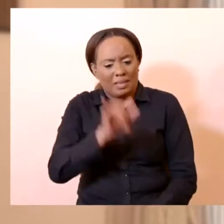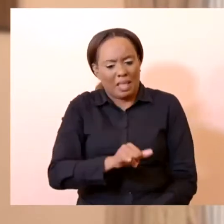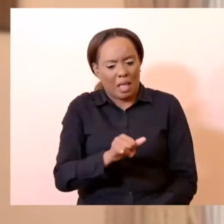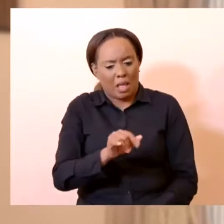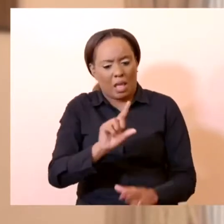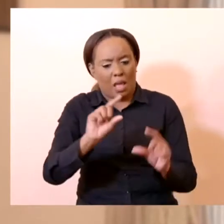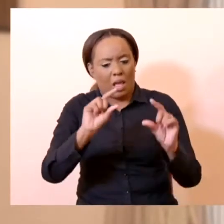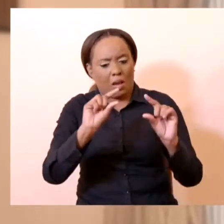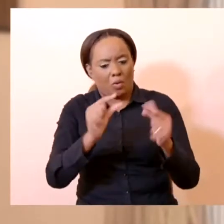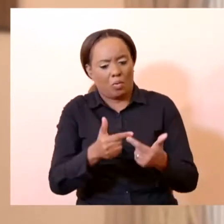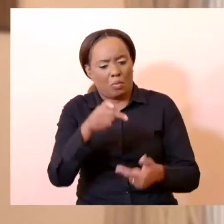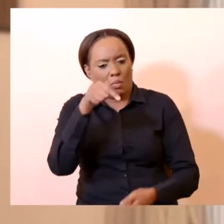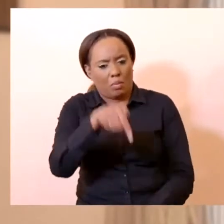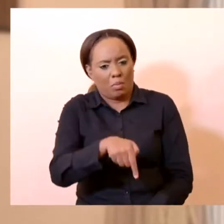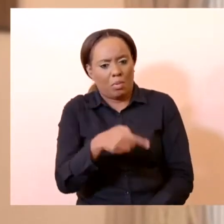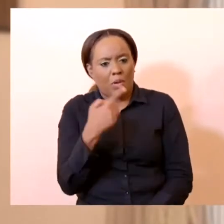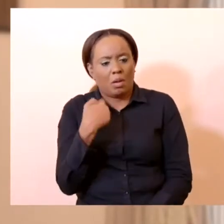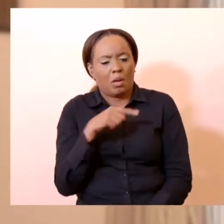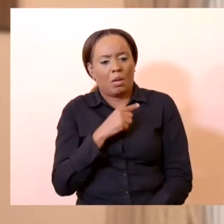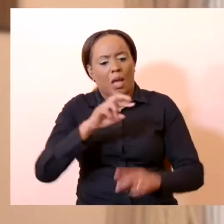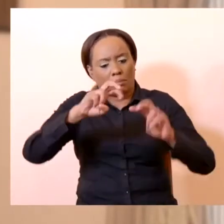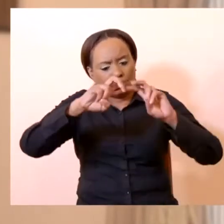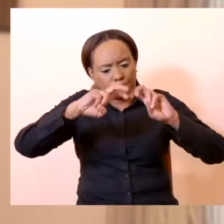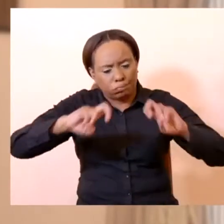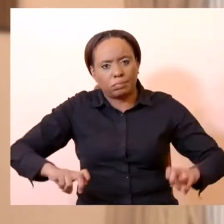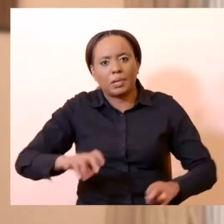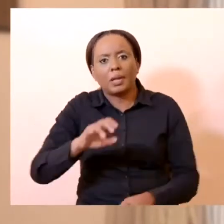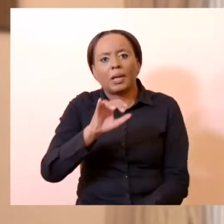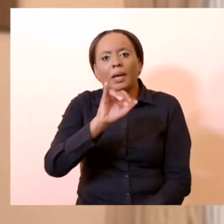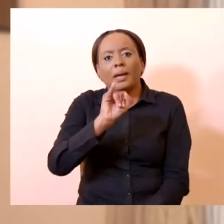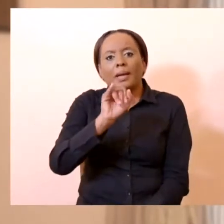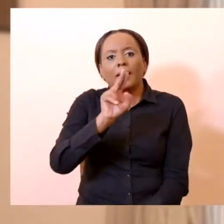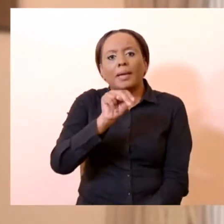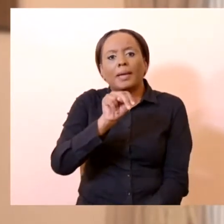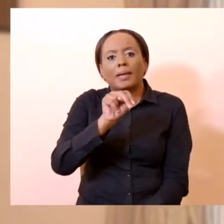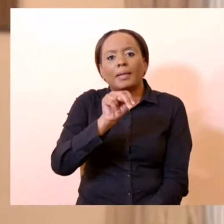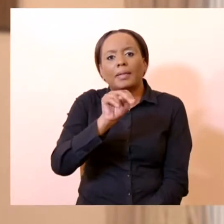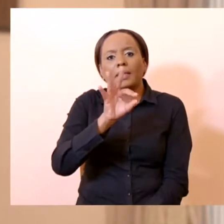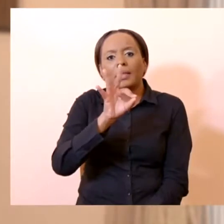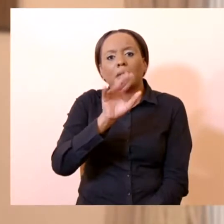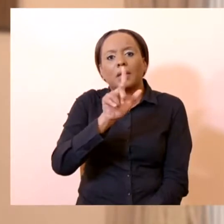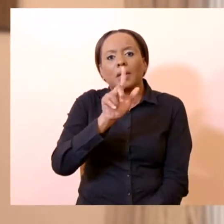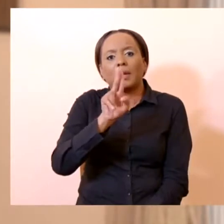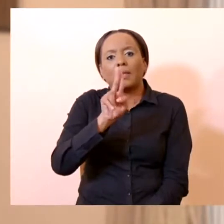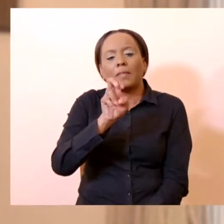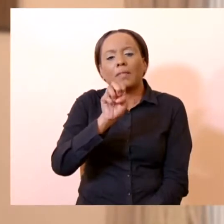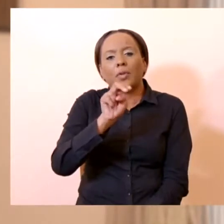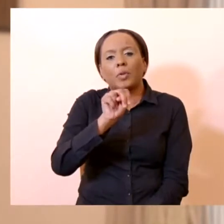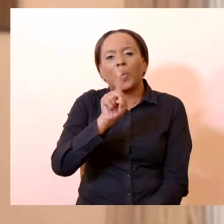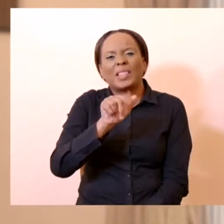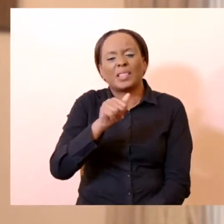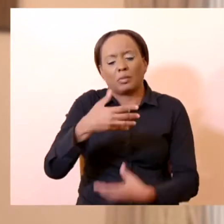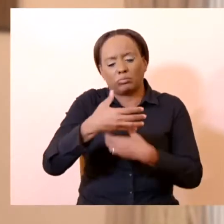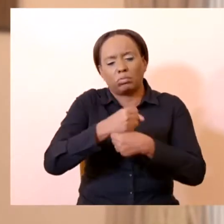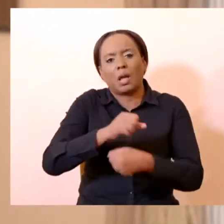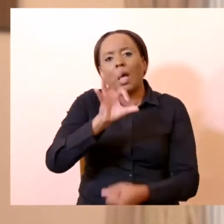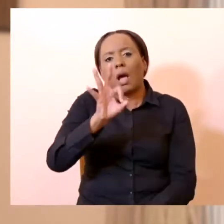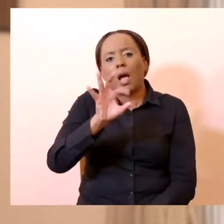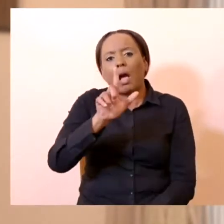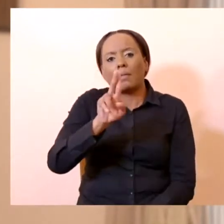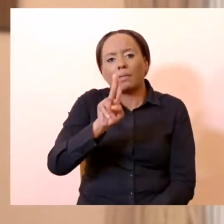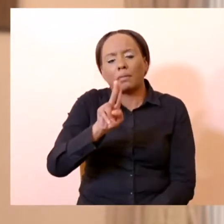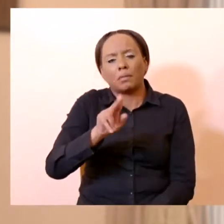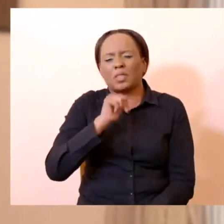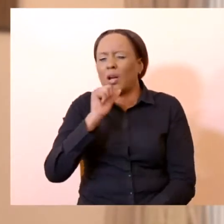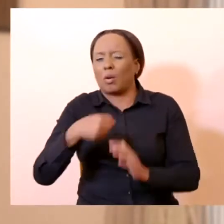we look at, of course, influenza, not COVID. But what happens is that we've